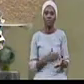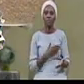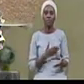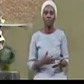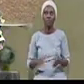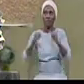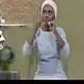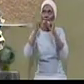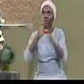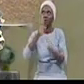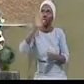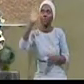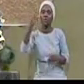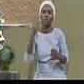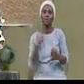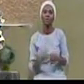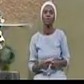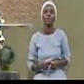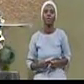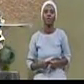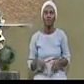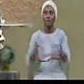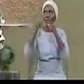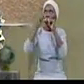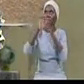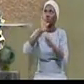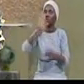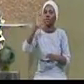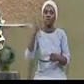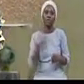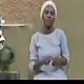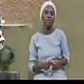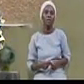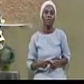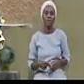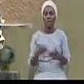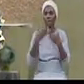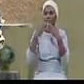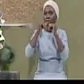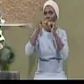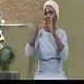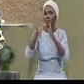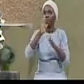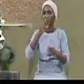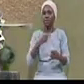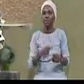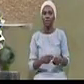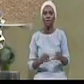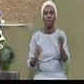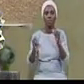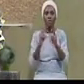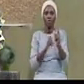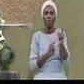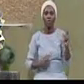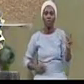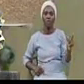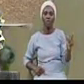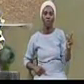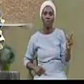be thy name. Oh, blessed be thy name. Blessed be thy name, O